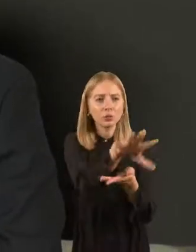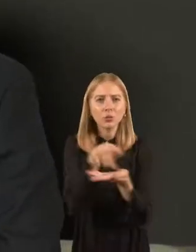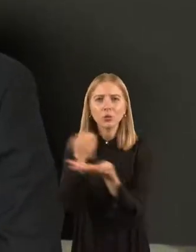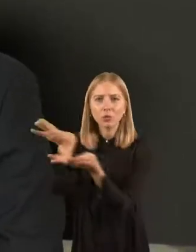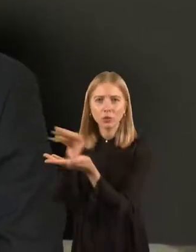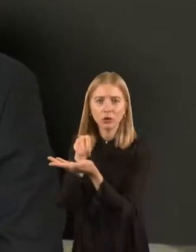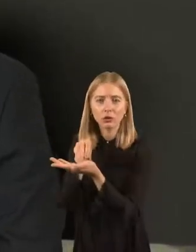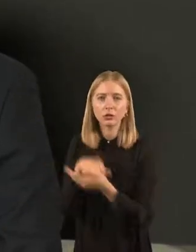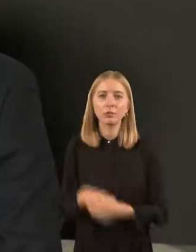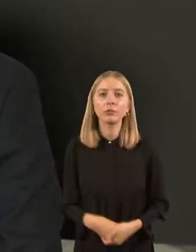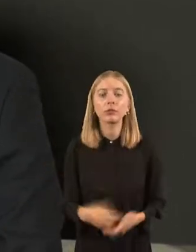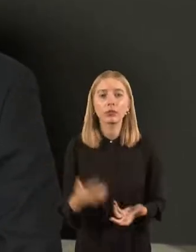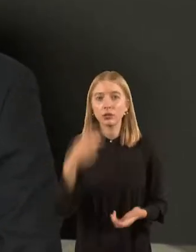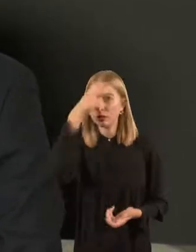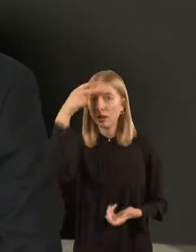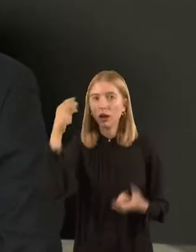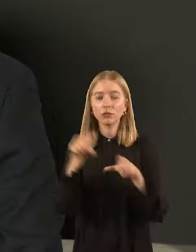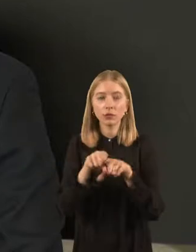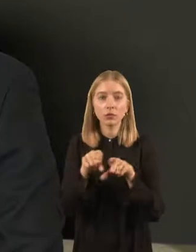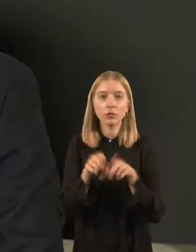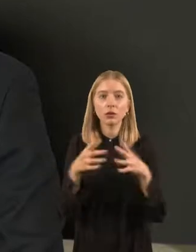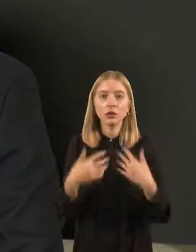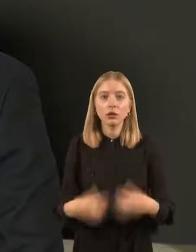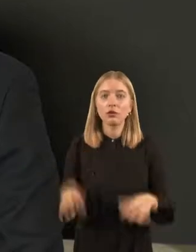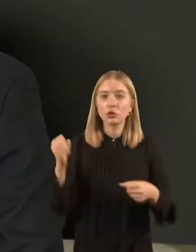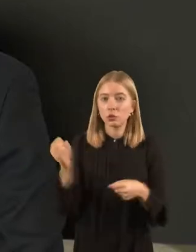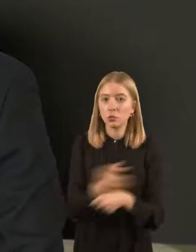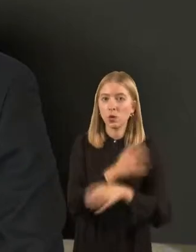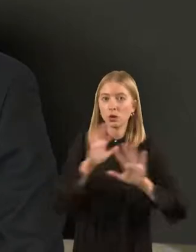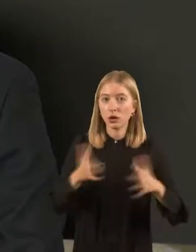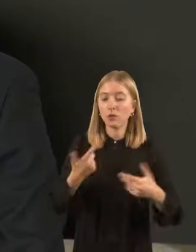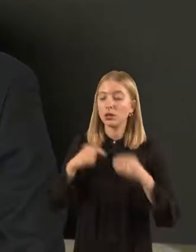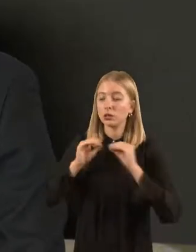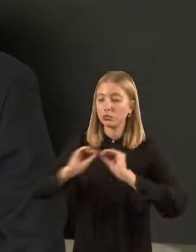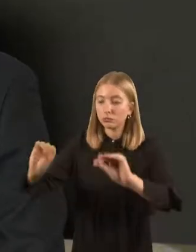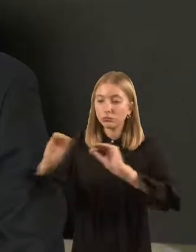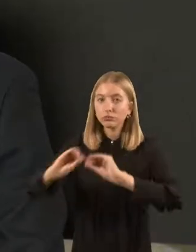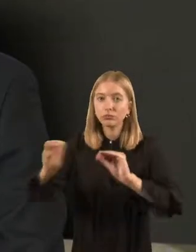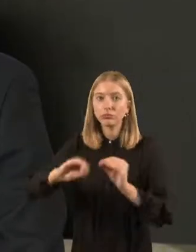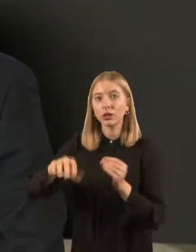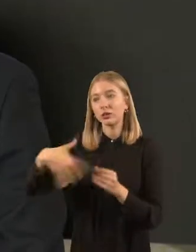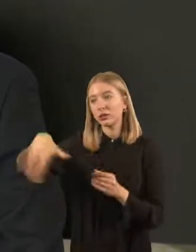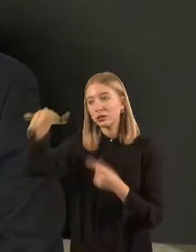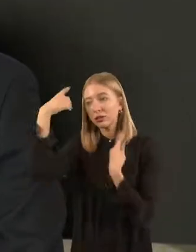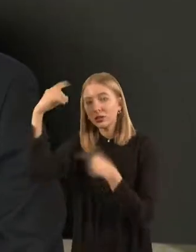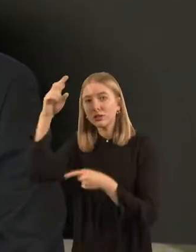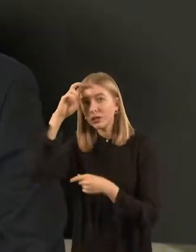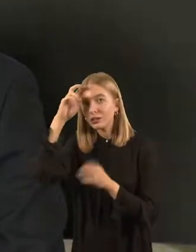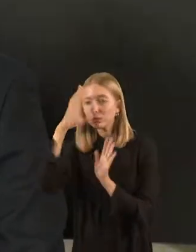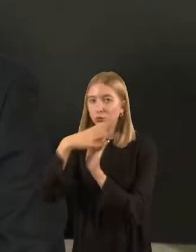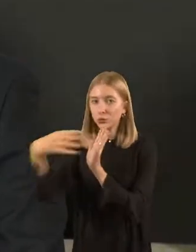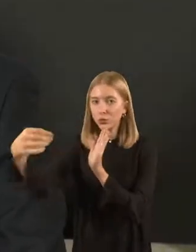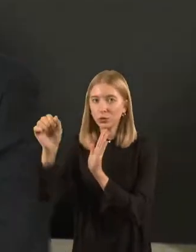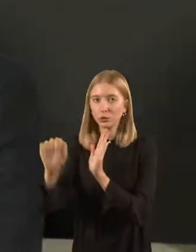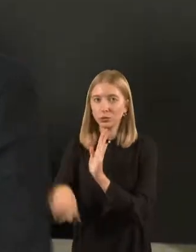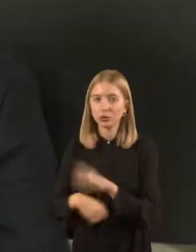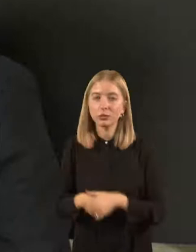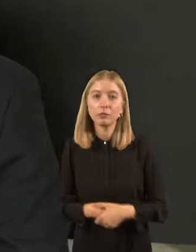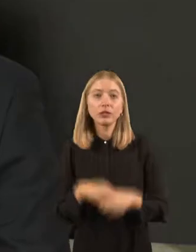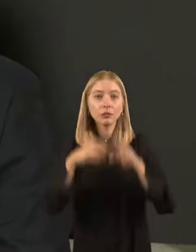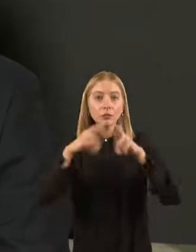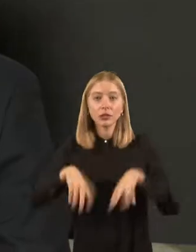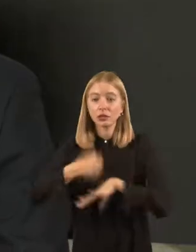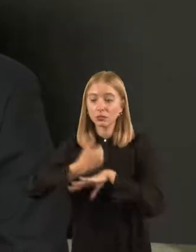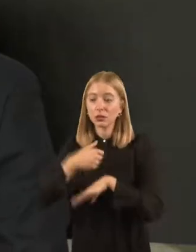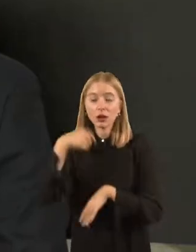OECD review is already a different kind of exercise. This is the exercise we're learning from the best